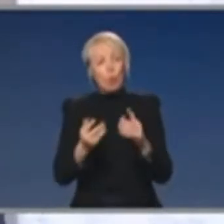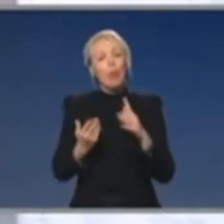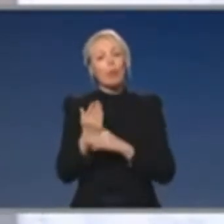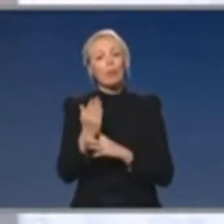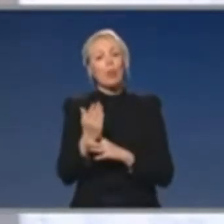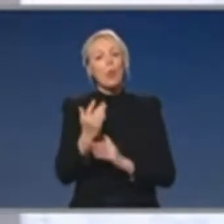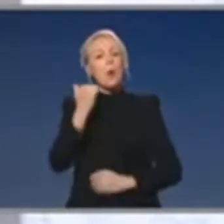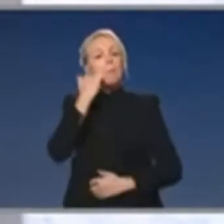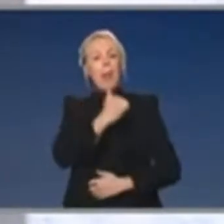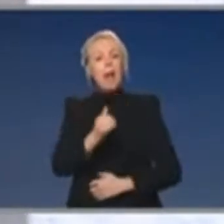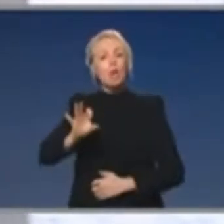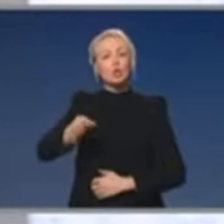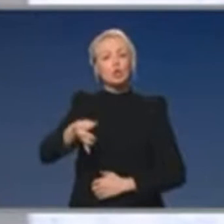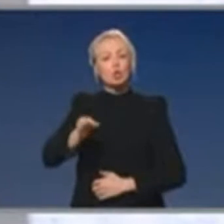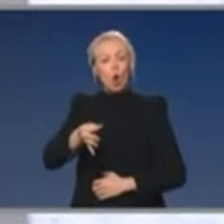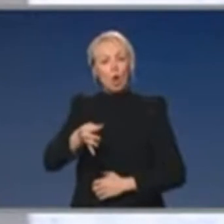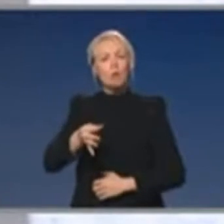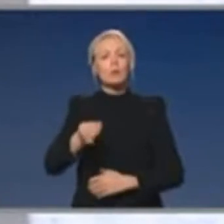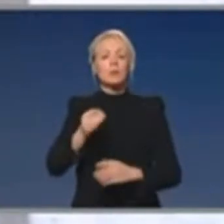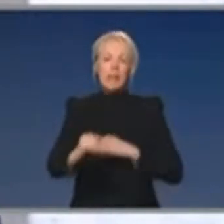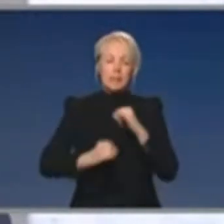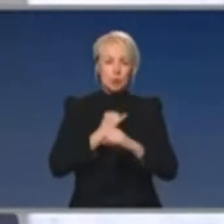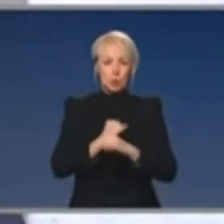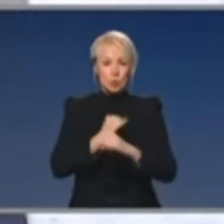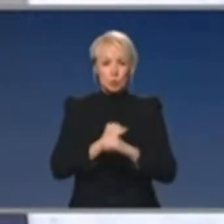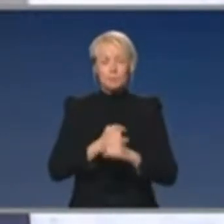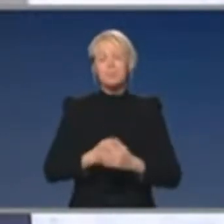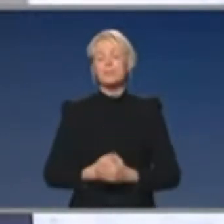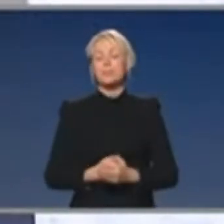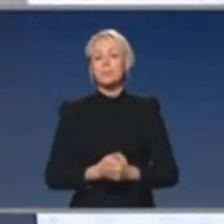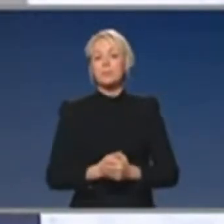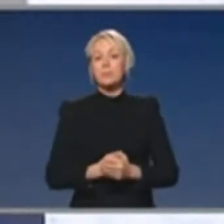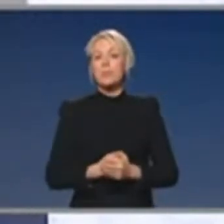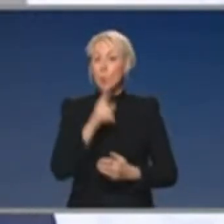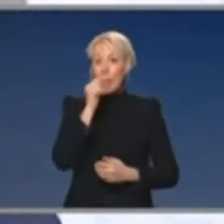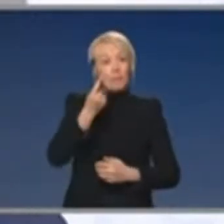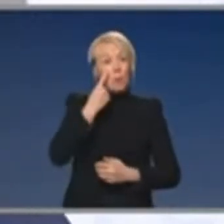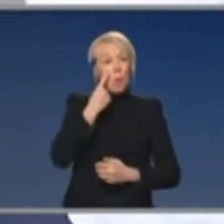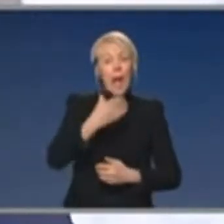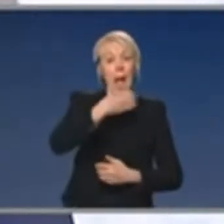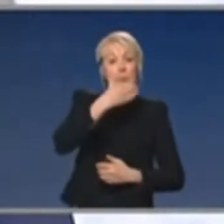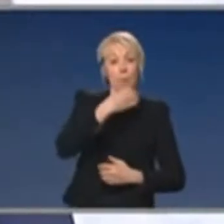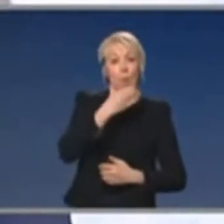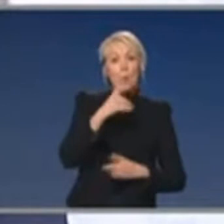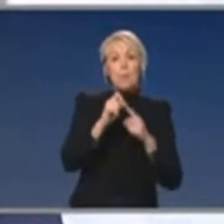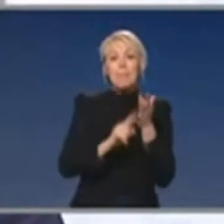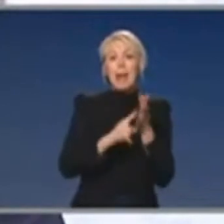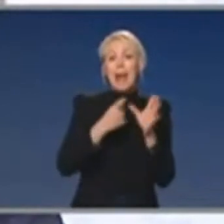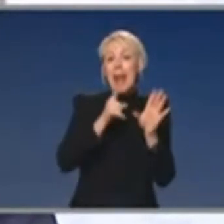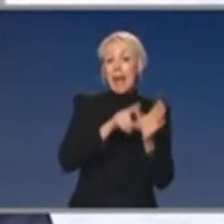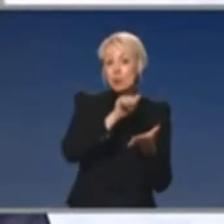to establish this earlier on, and that's available through the Apple Store and the Google Play Store and is online at the